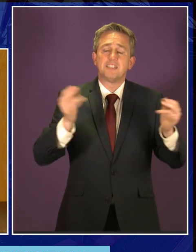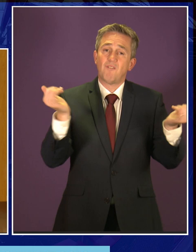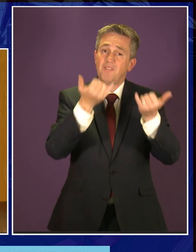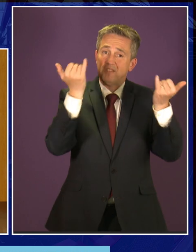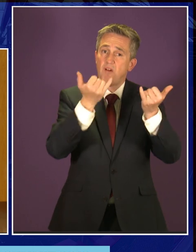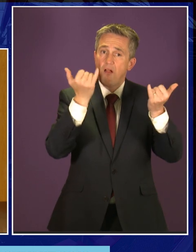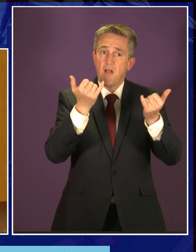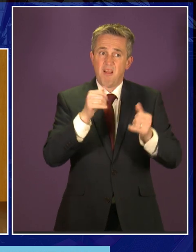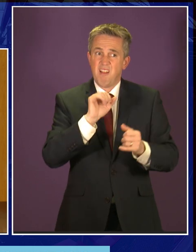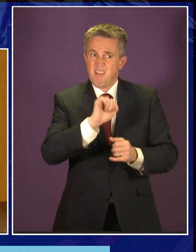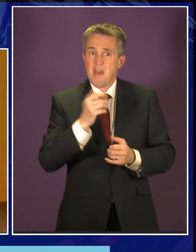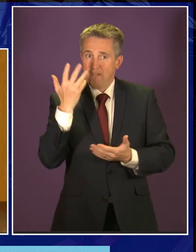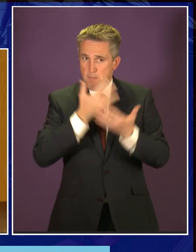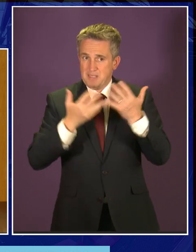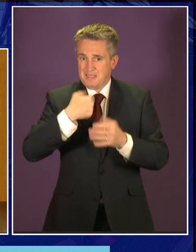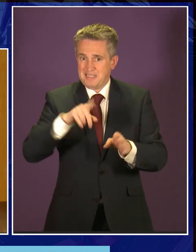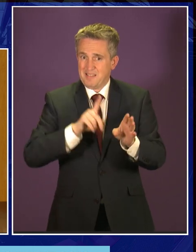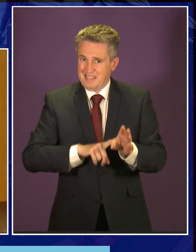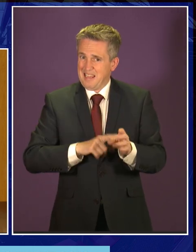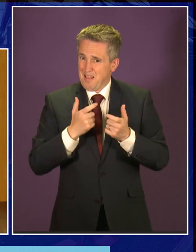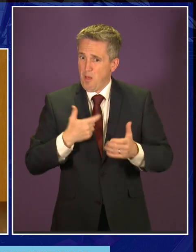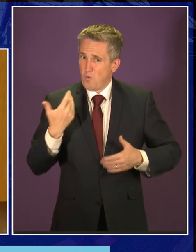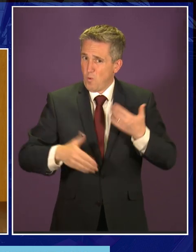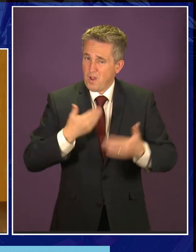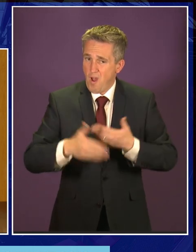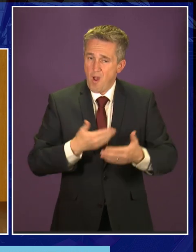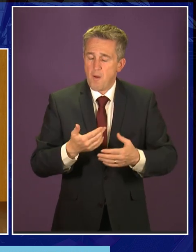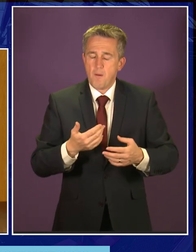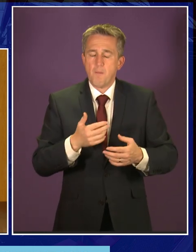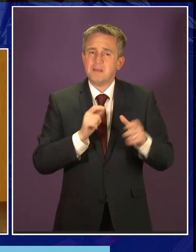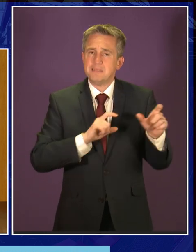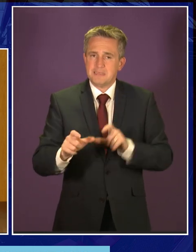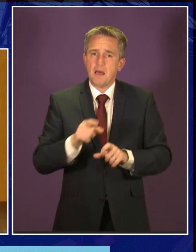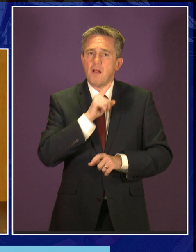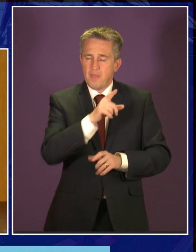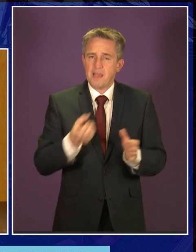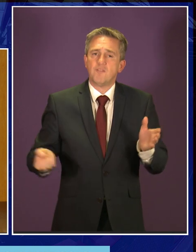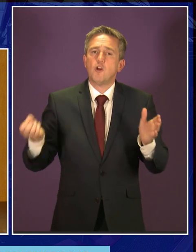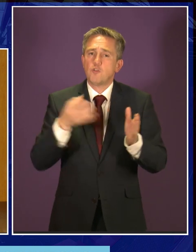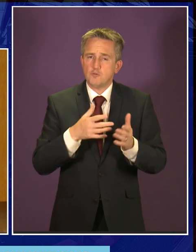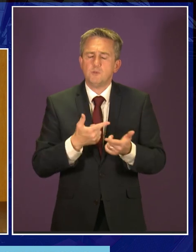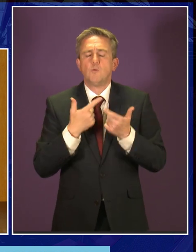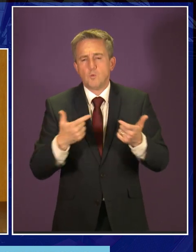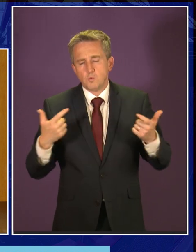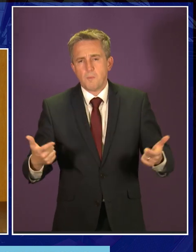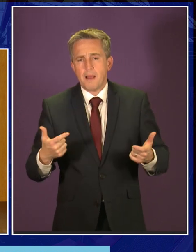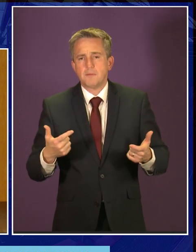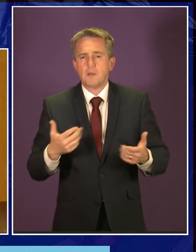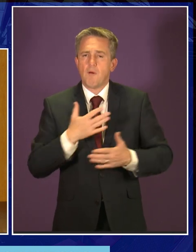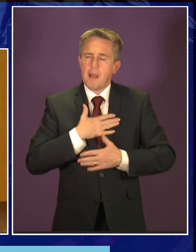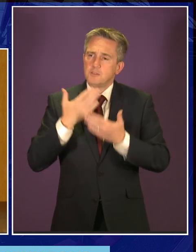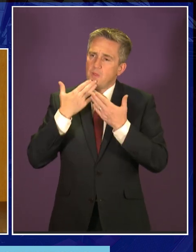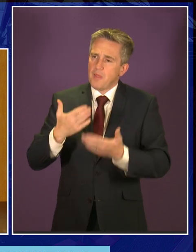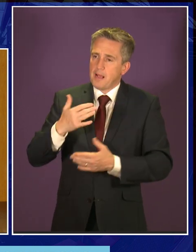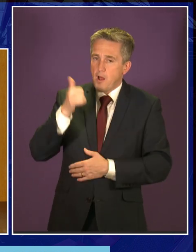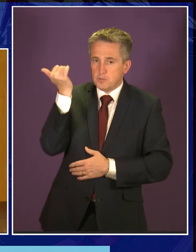actually quite busy this time of year. They have other things going on, but they have nevertheless managed to contribute enormously to this. I'd like to thank